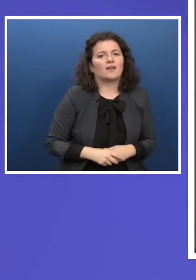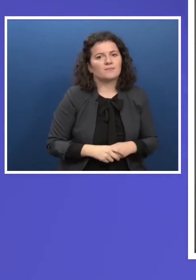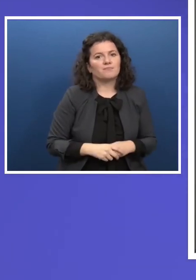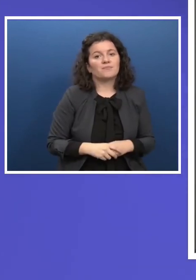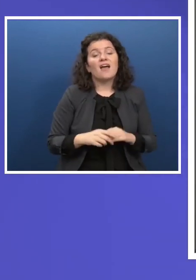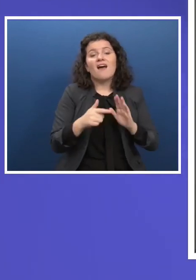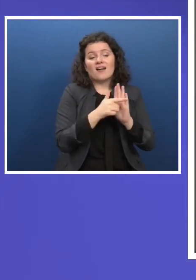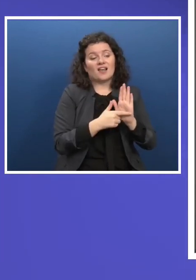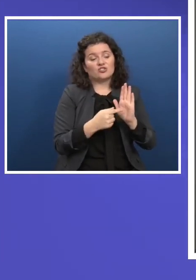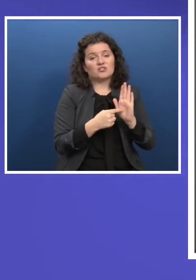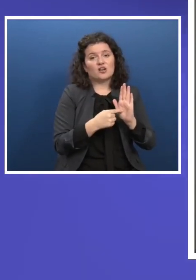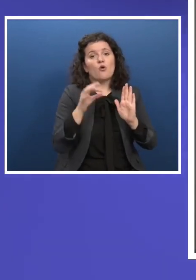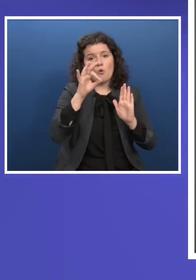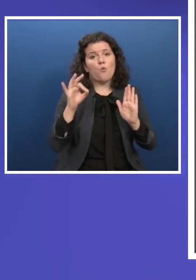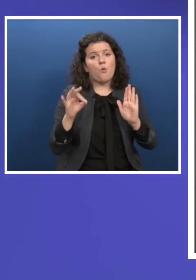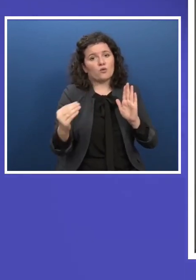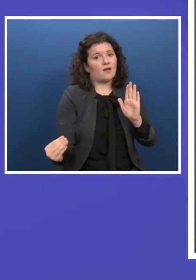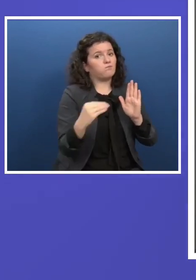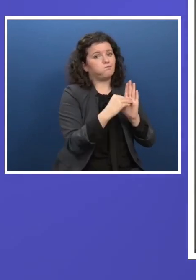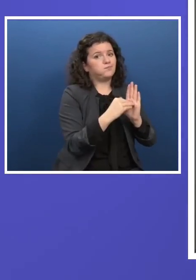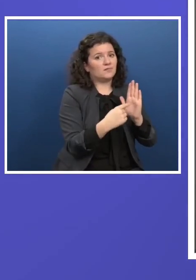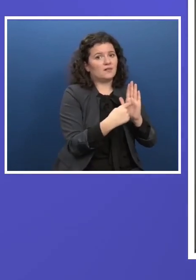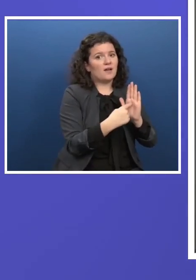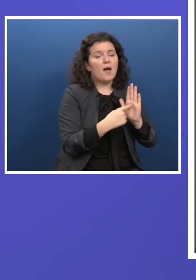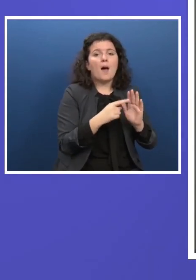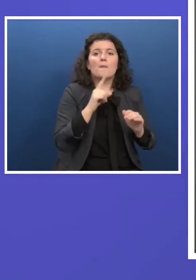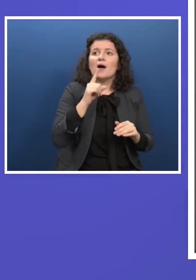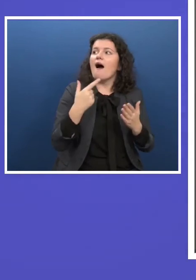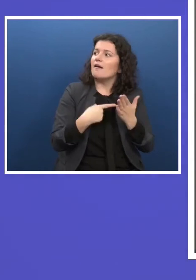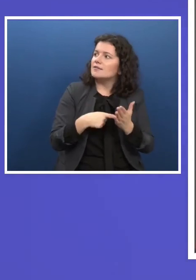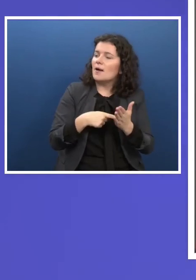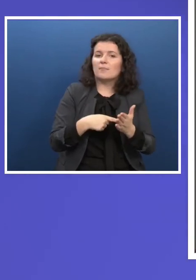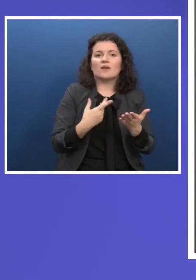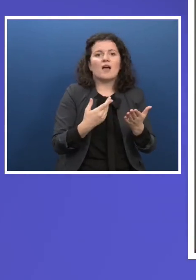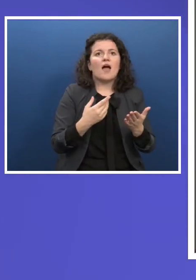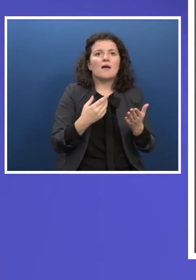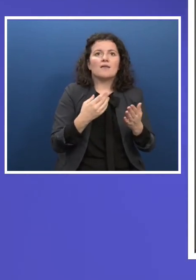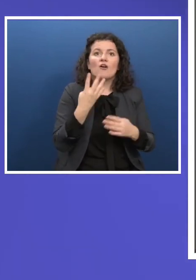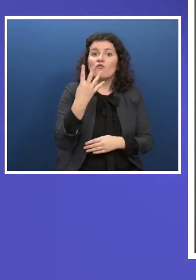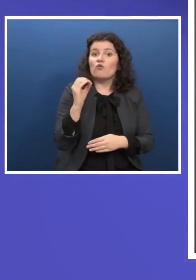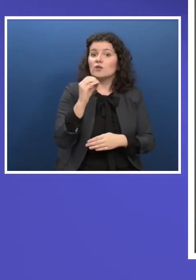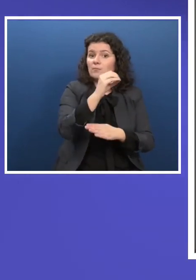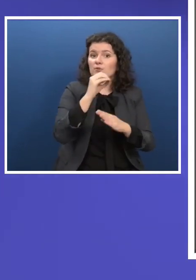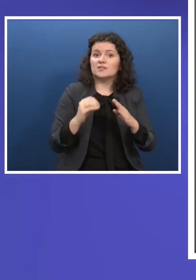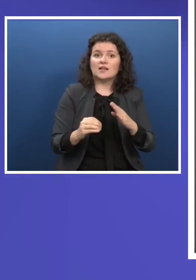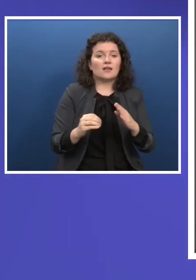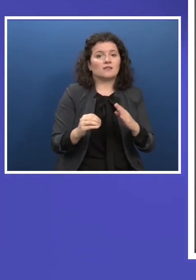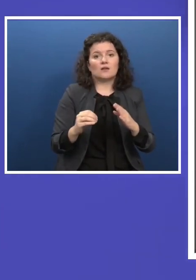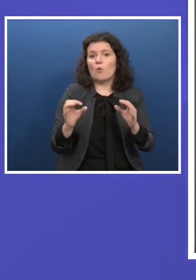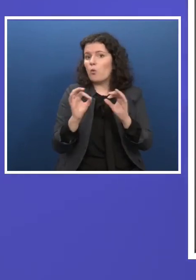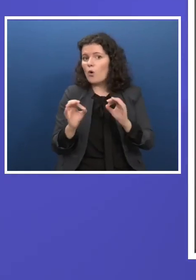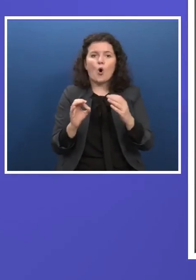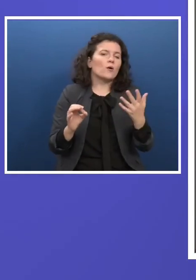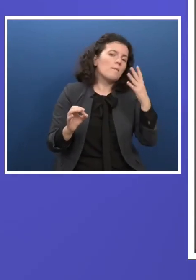if there is a good explanation why we don't have 40% women or 40% men in some advisory